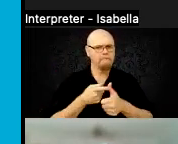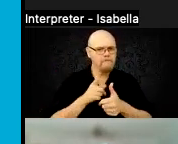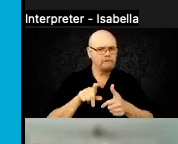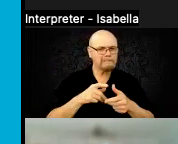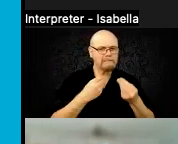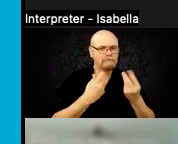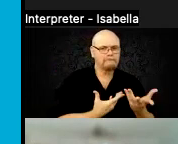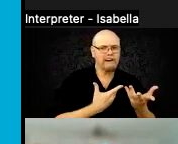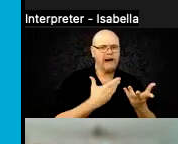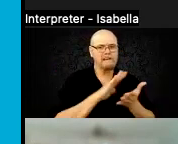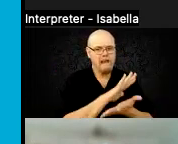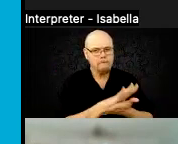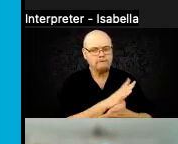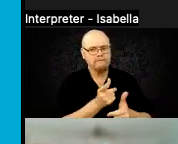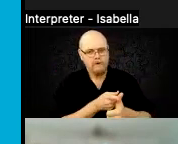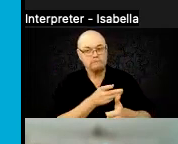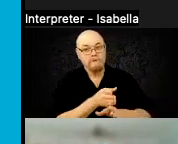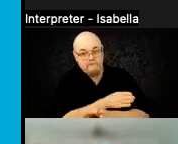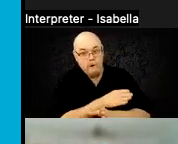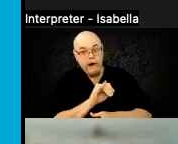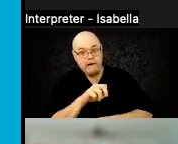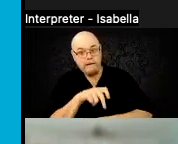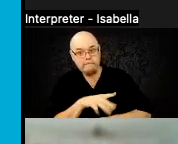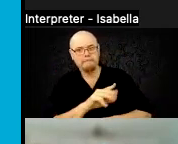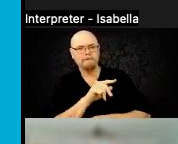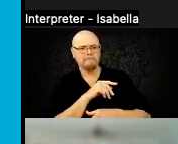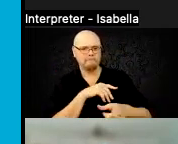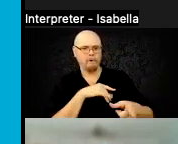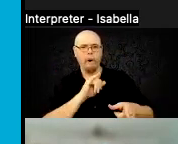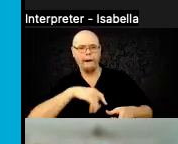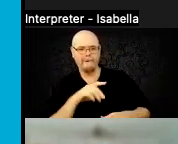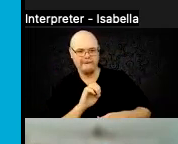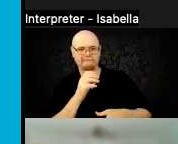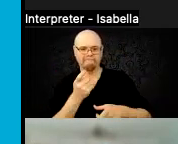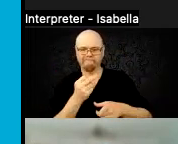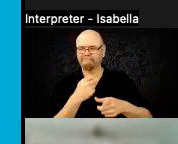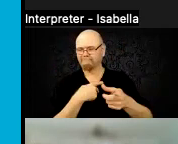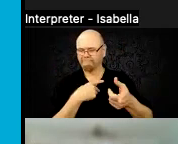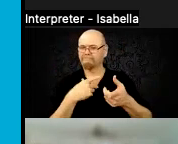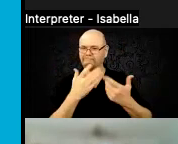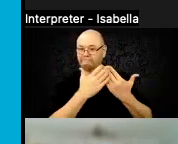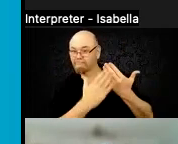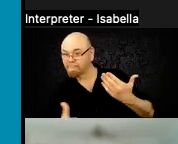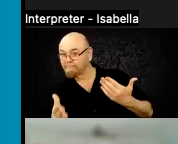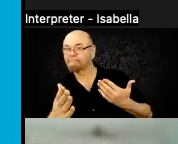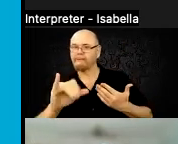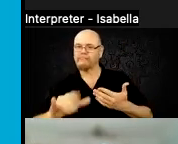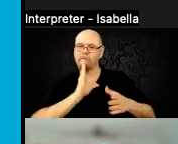draft the IPE, but that'll basically be the document outlining what's going to happen in your case.